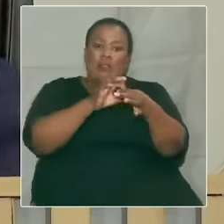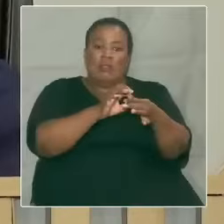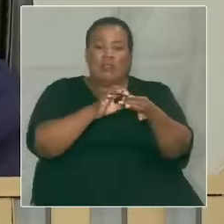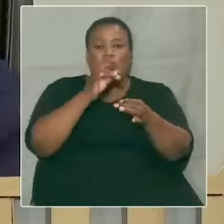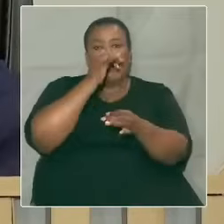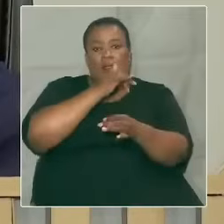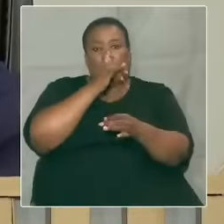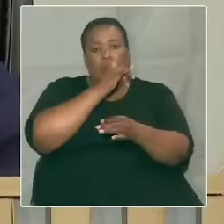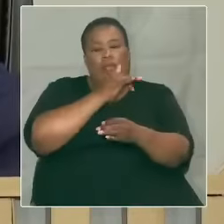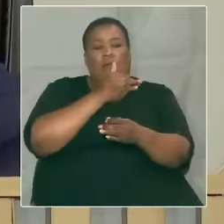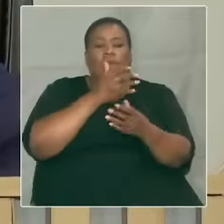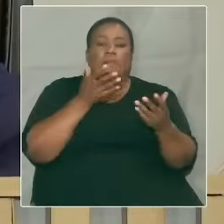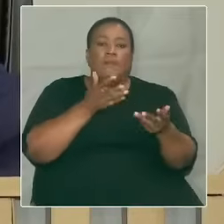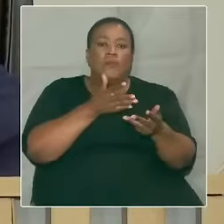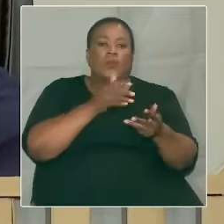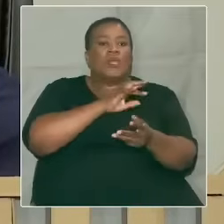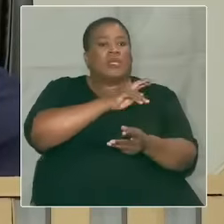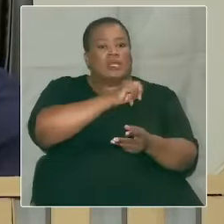KwaZulu-Natal, and